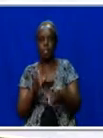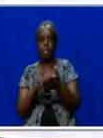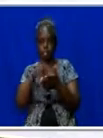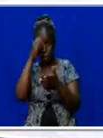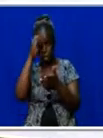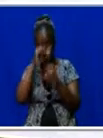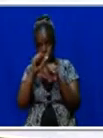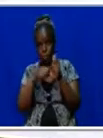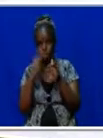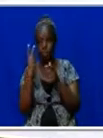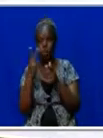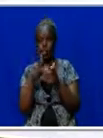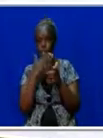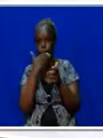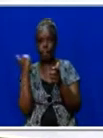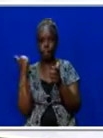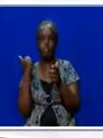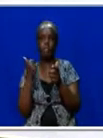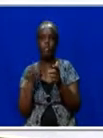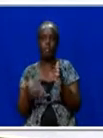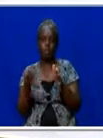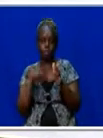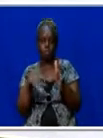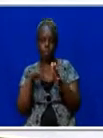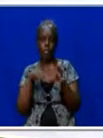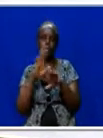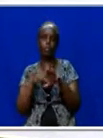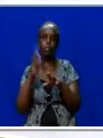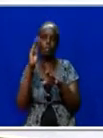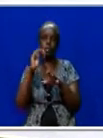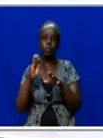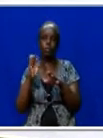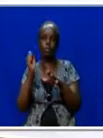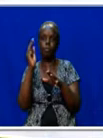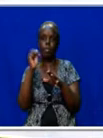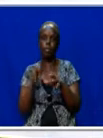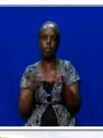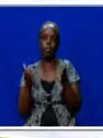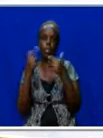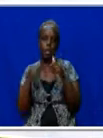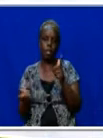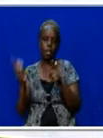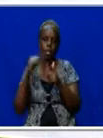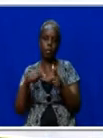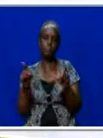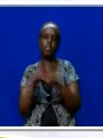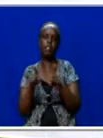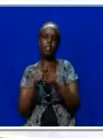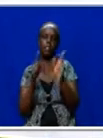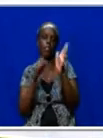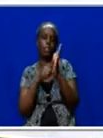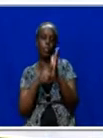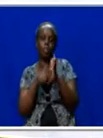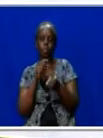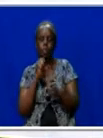two, they are based on the mean, and therefore we'll still end up in the same point where we are working with a measure